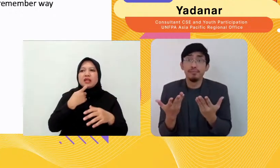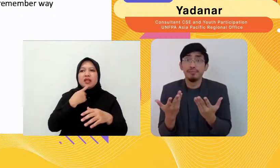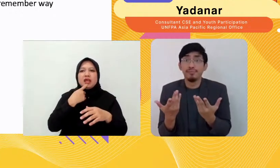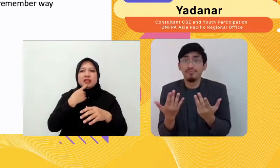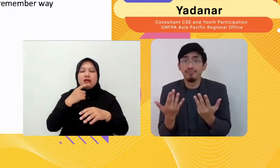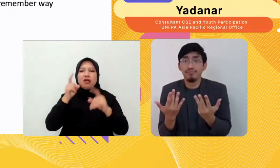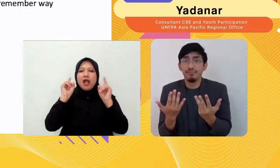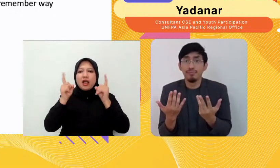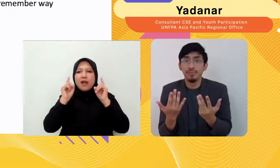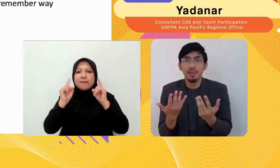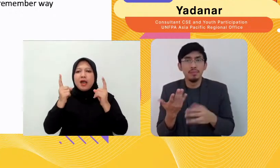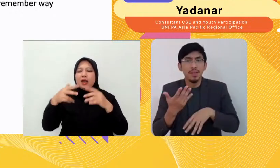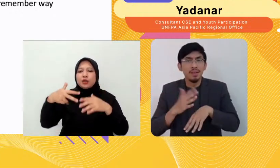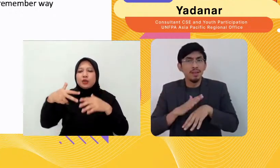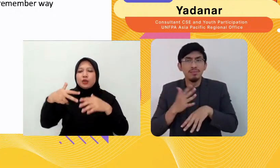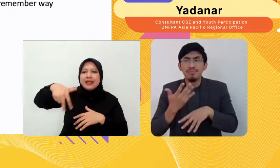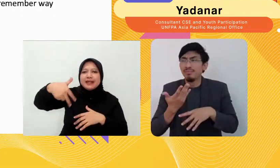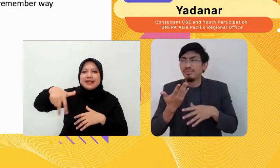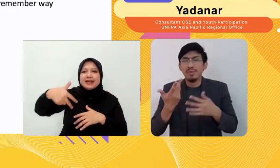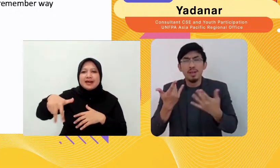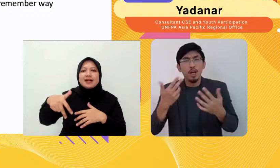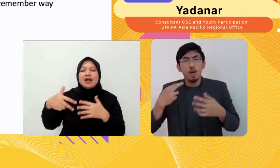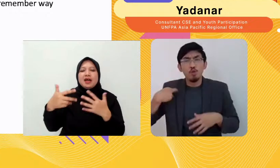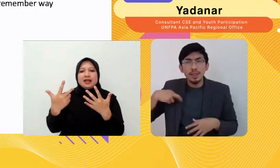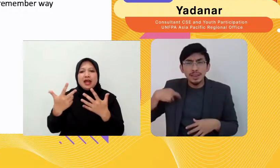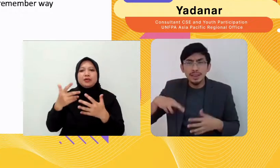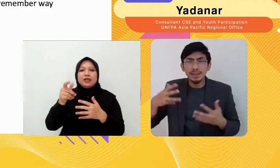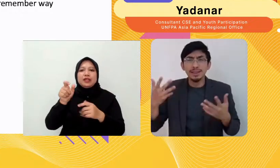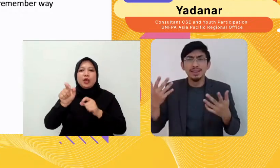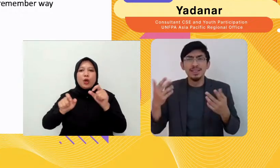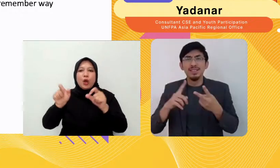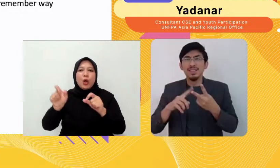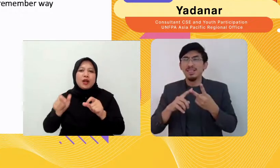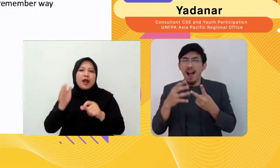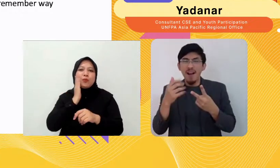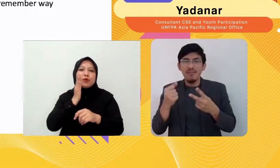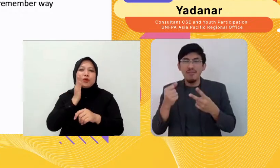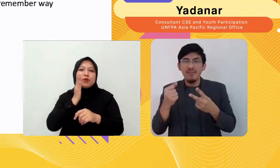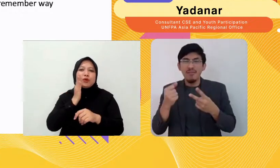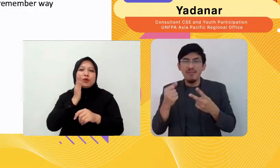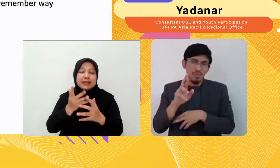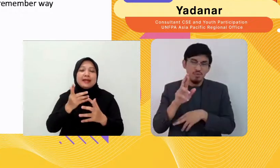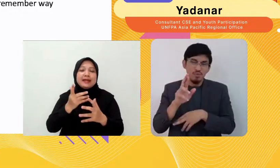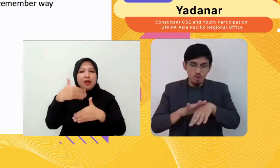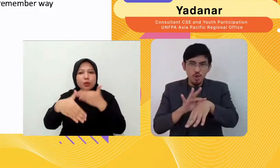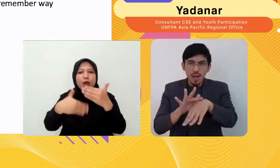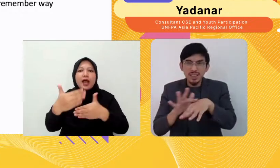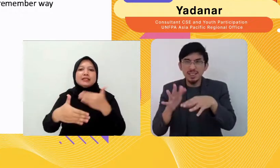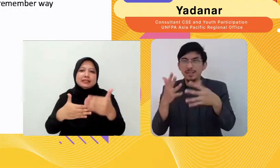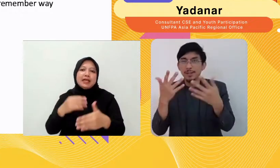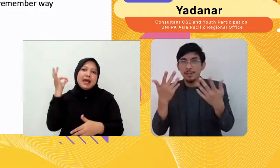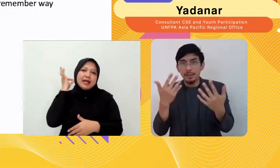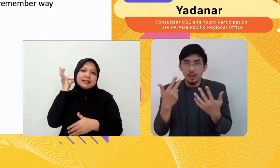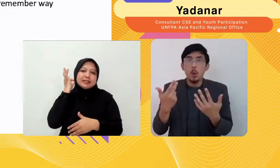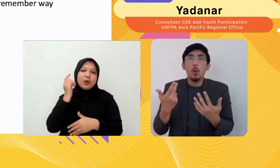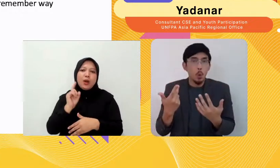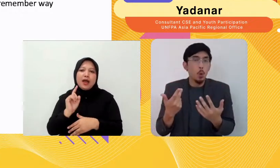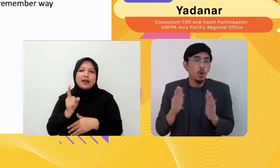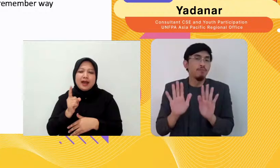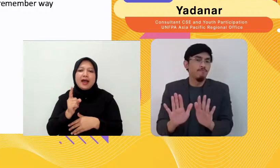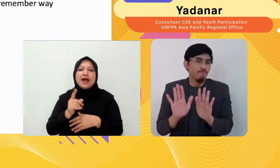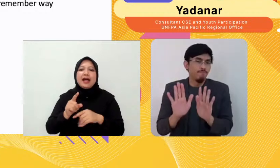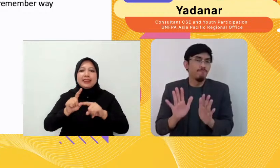risks that might put the young people into the risk when we put the call to action